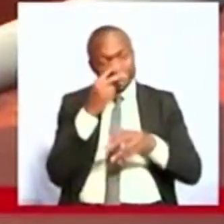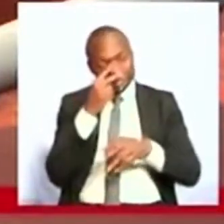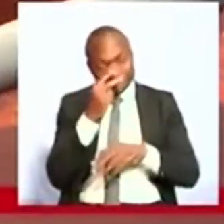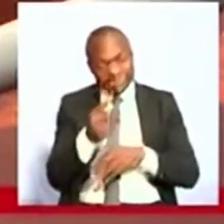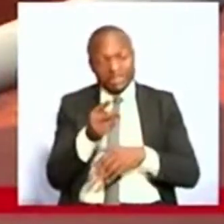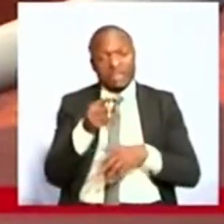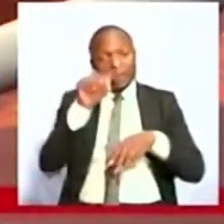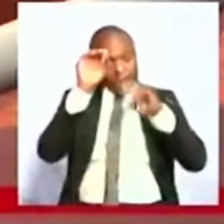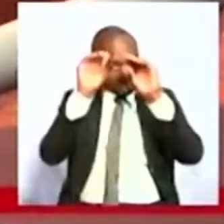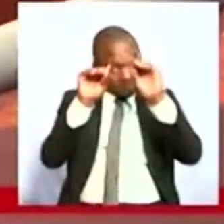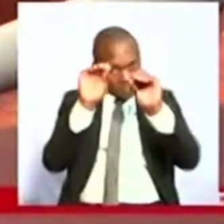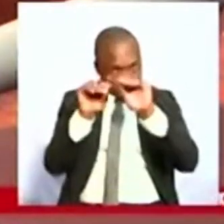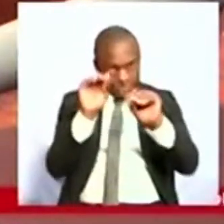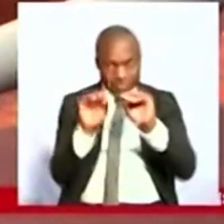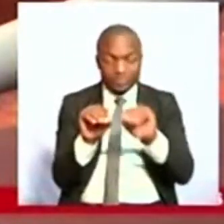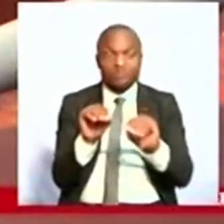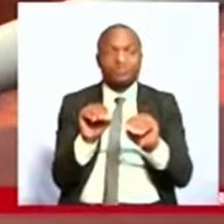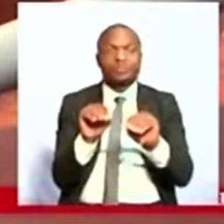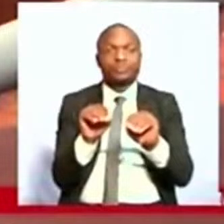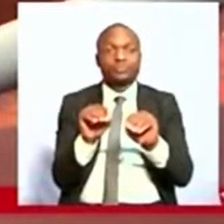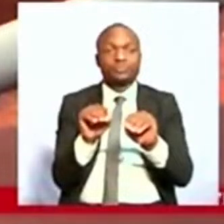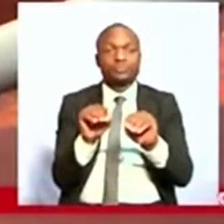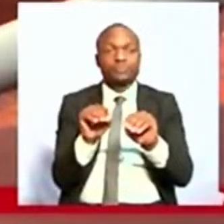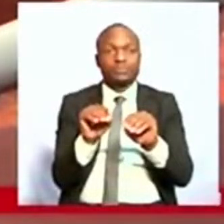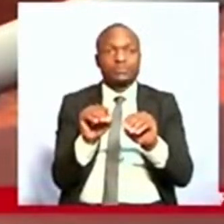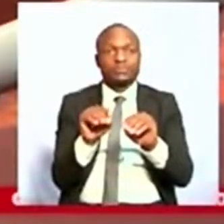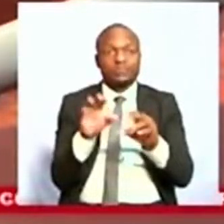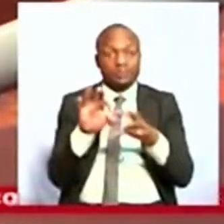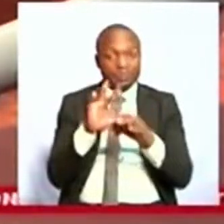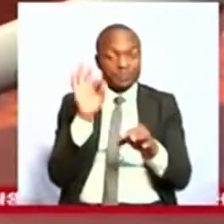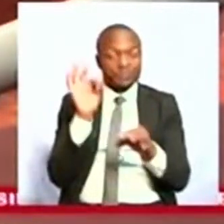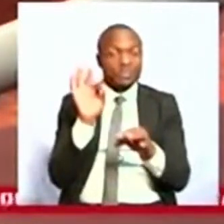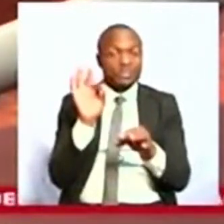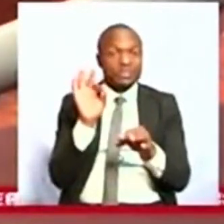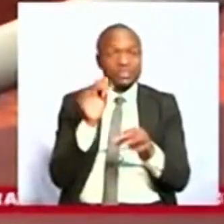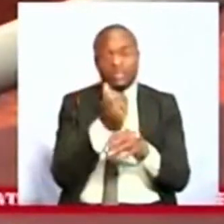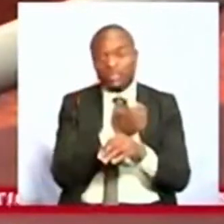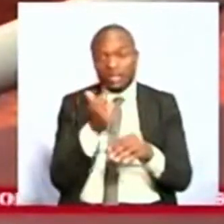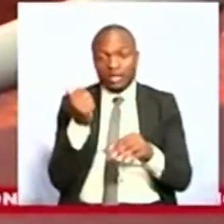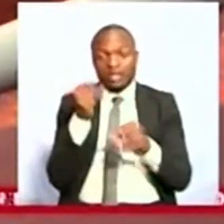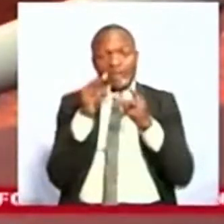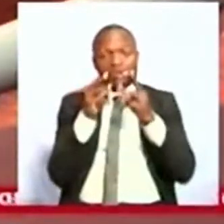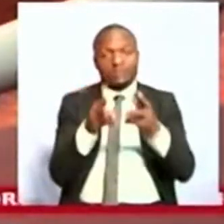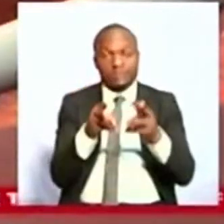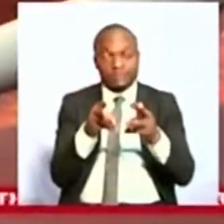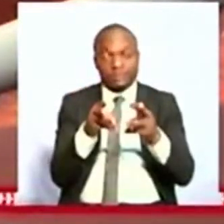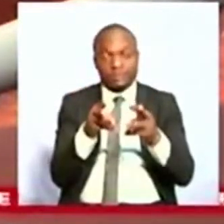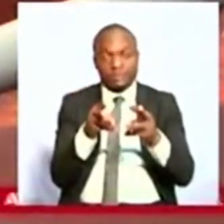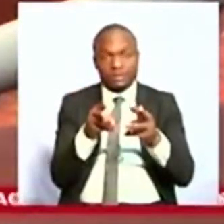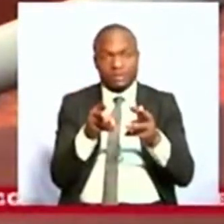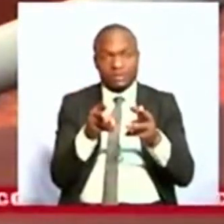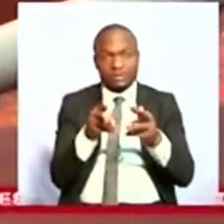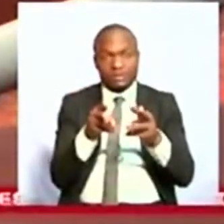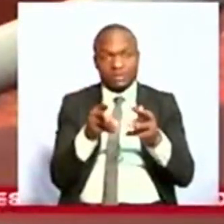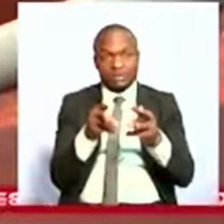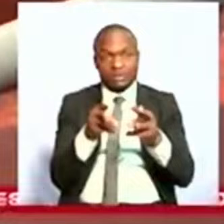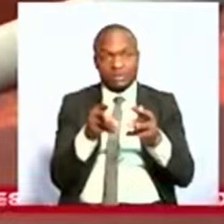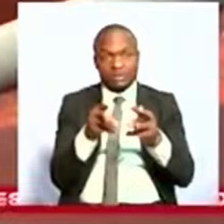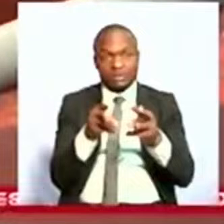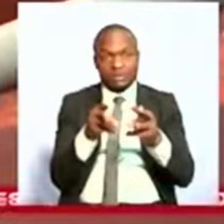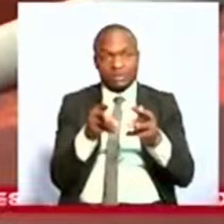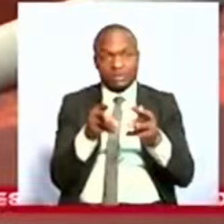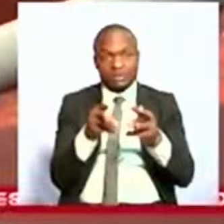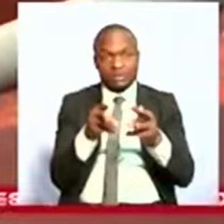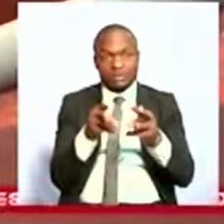we rehabilitate and find other ways of deterring. The